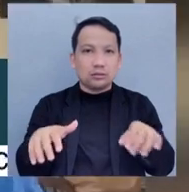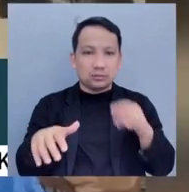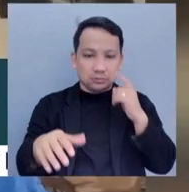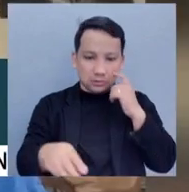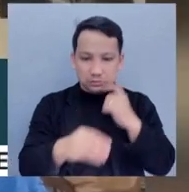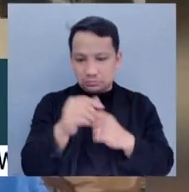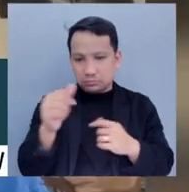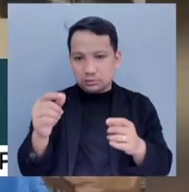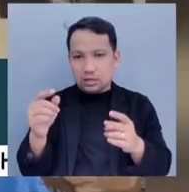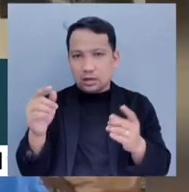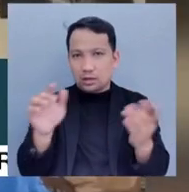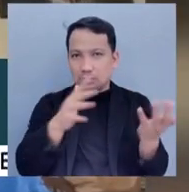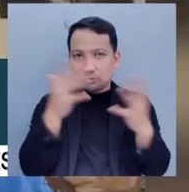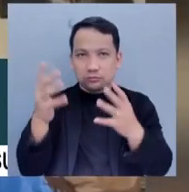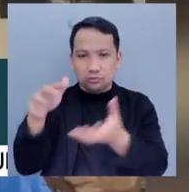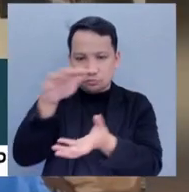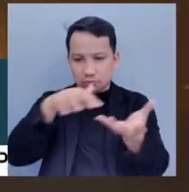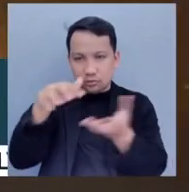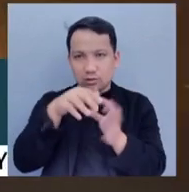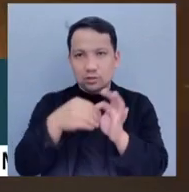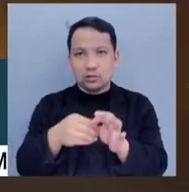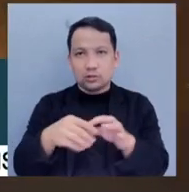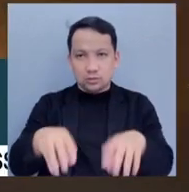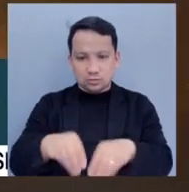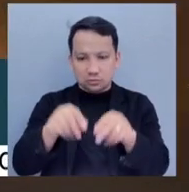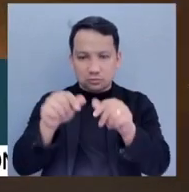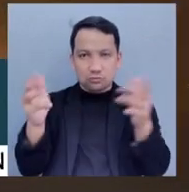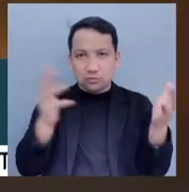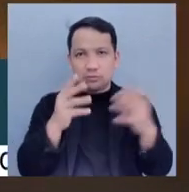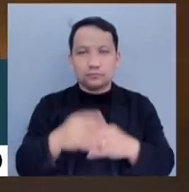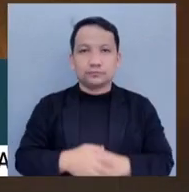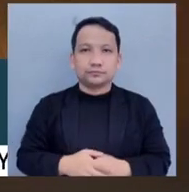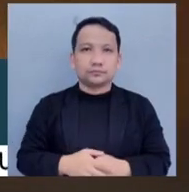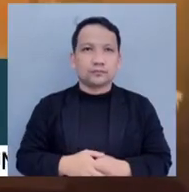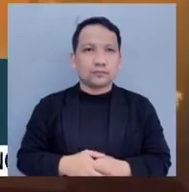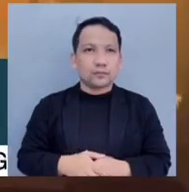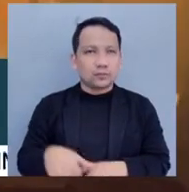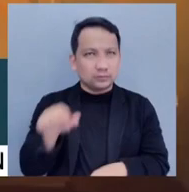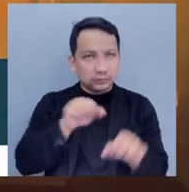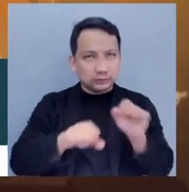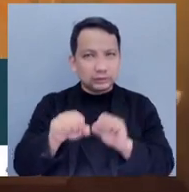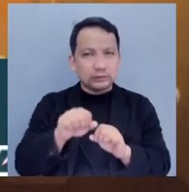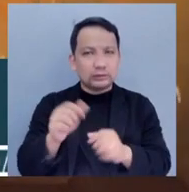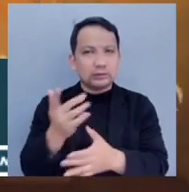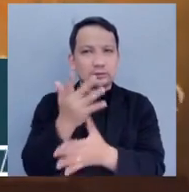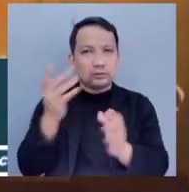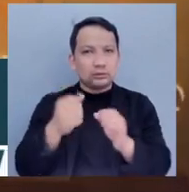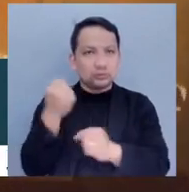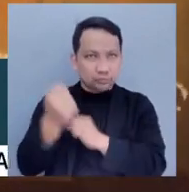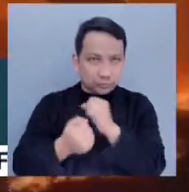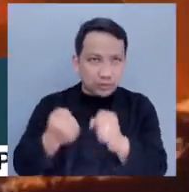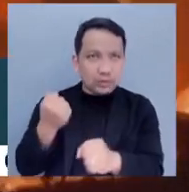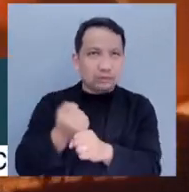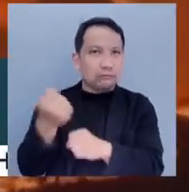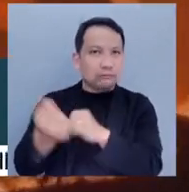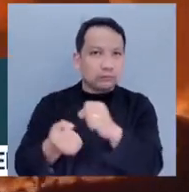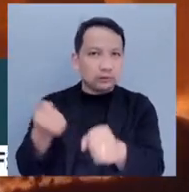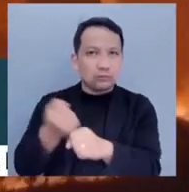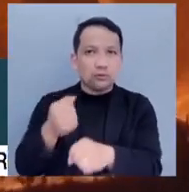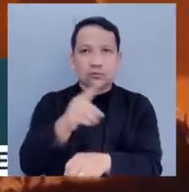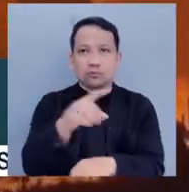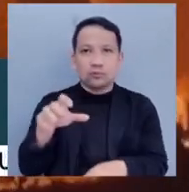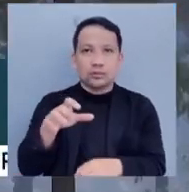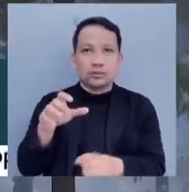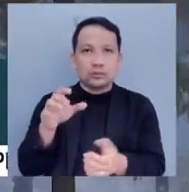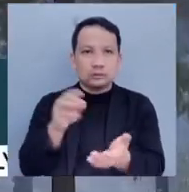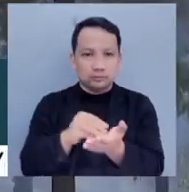or clouds or dust. It took scientists and firefighters years and some $100